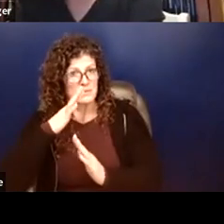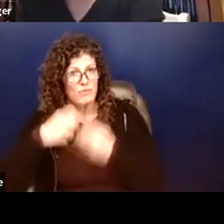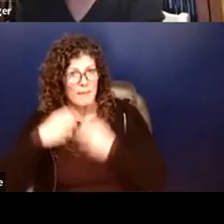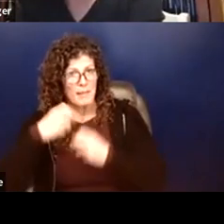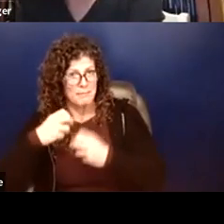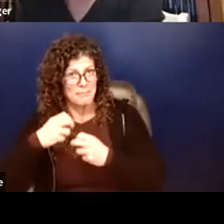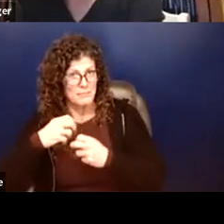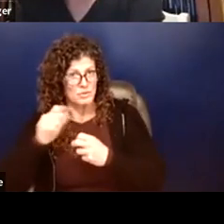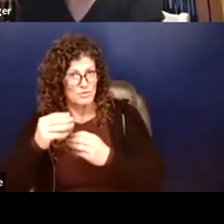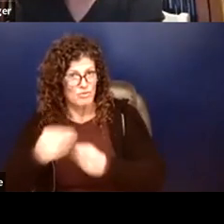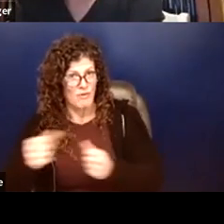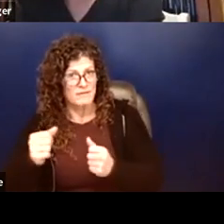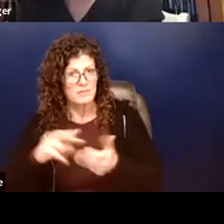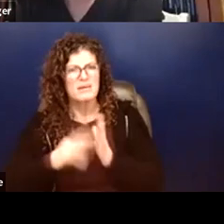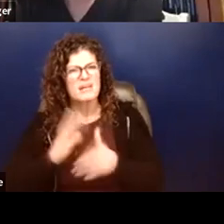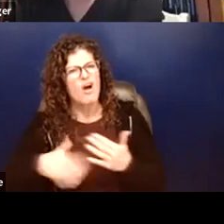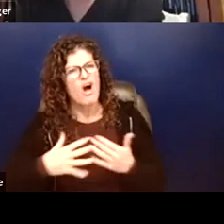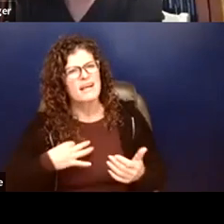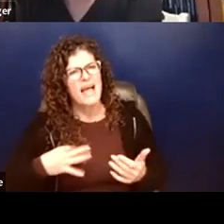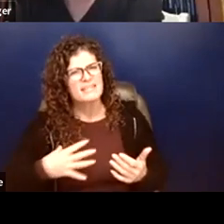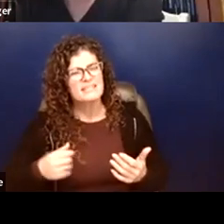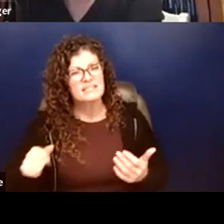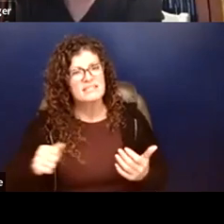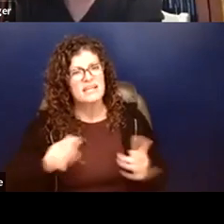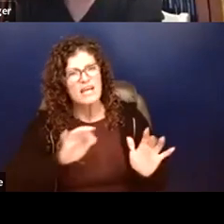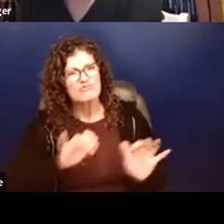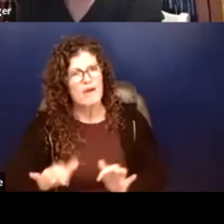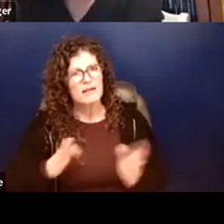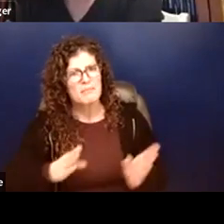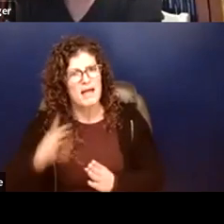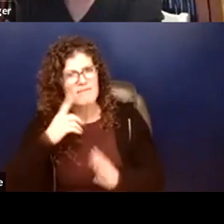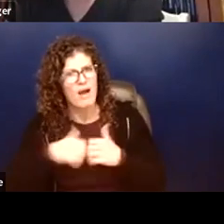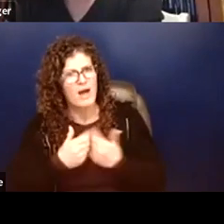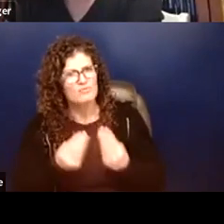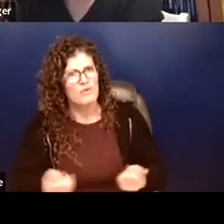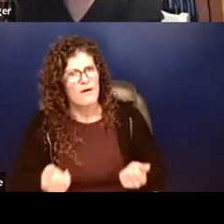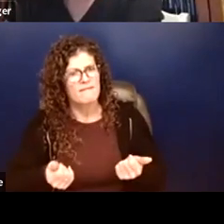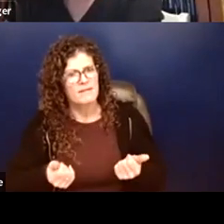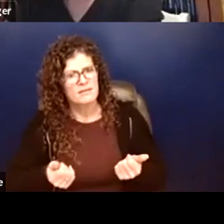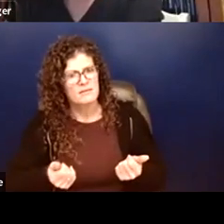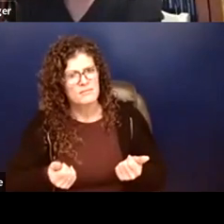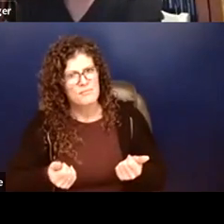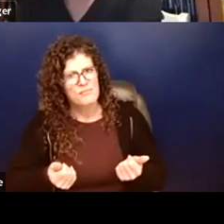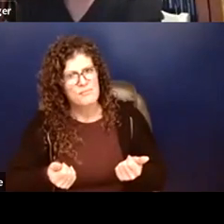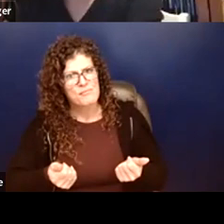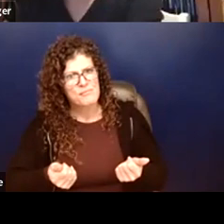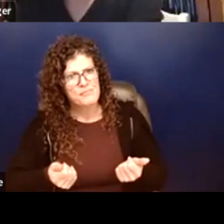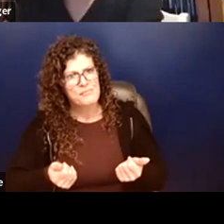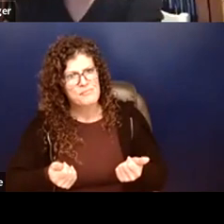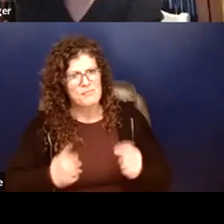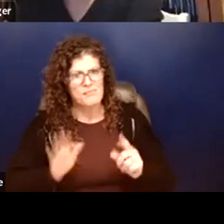or candidates could then write a plan for how they would solve those problems